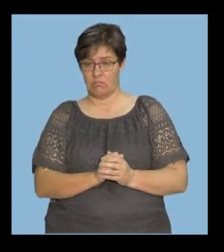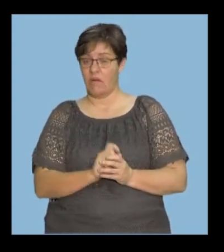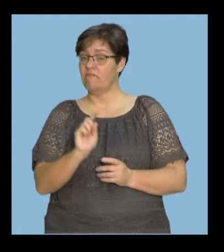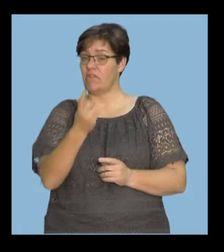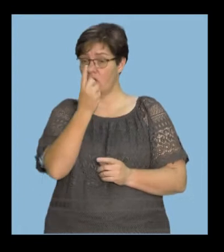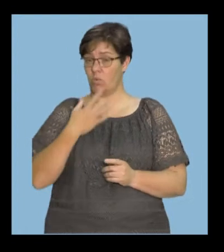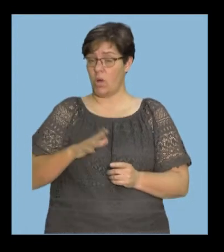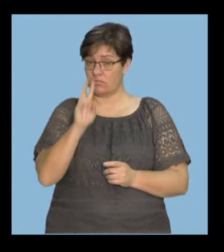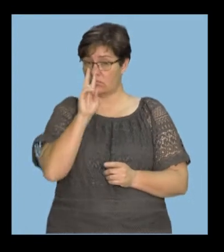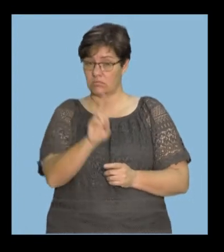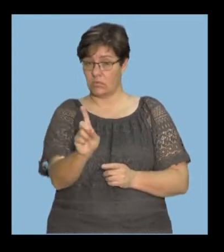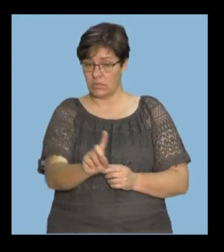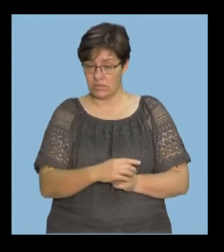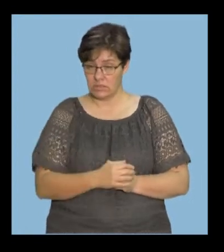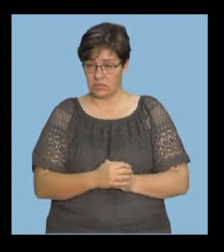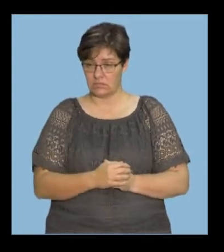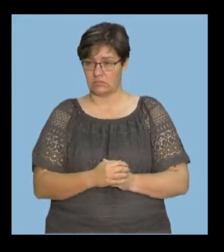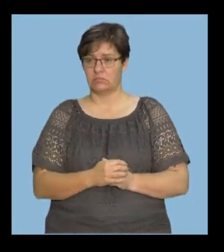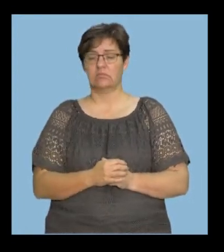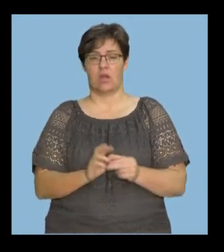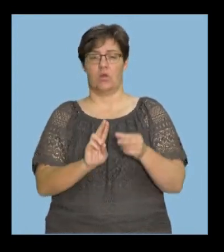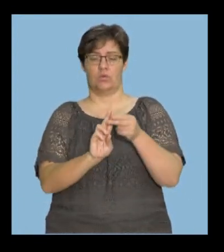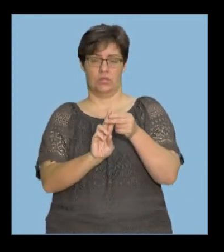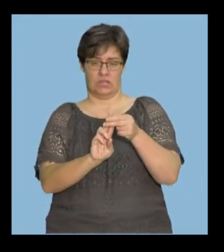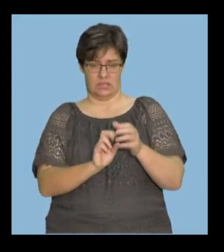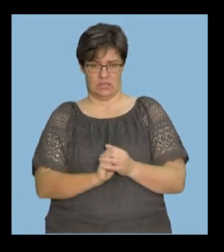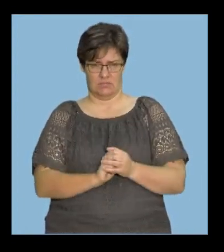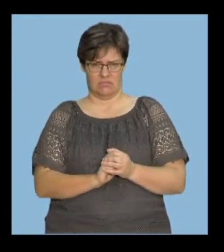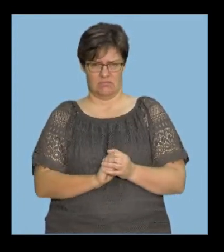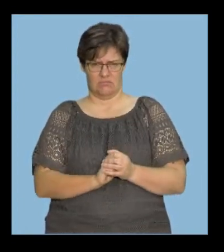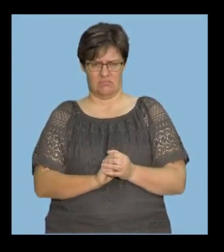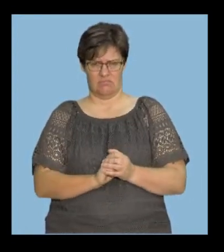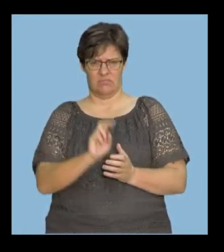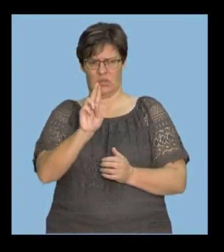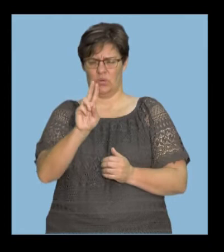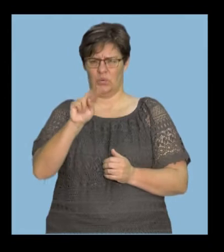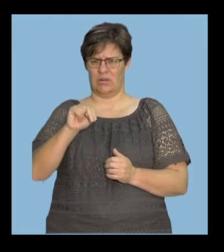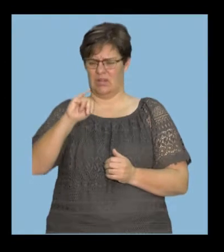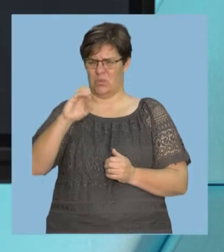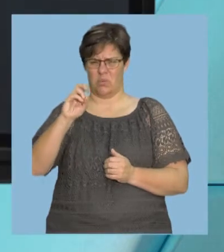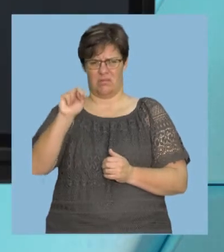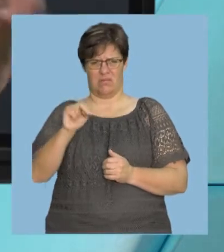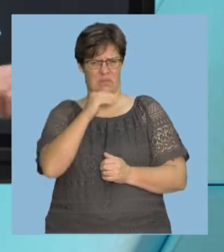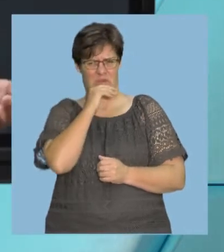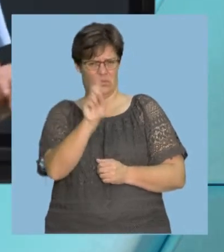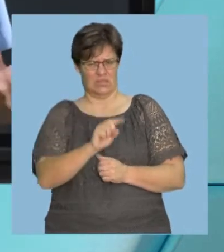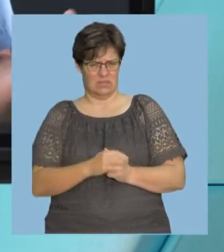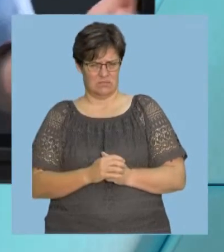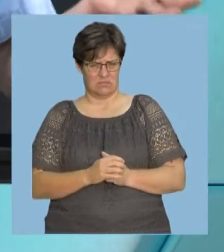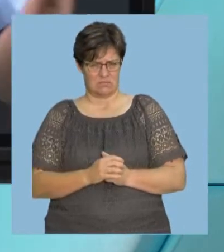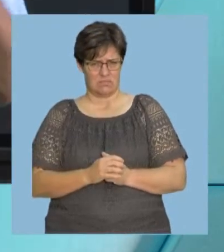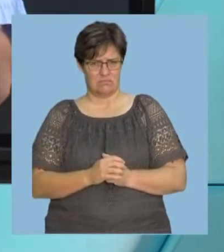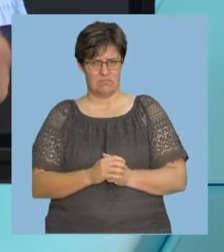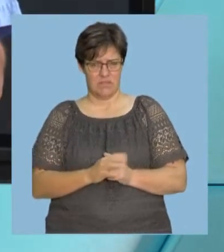with is this idea of a union. Now, what does union mean to you? Union